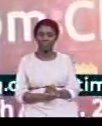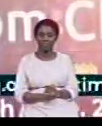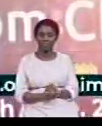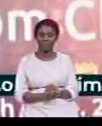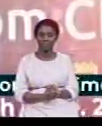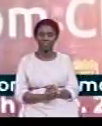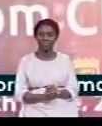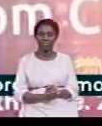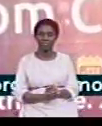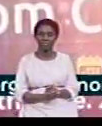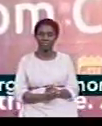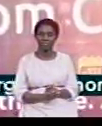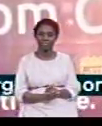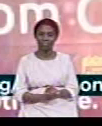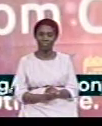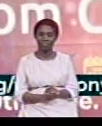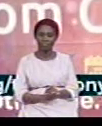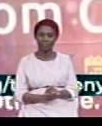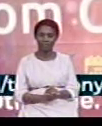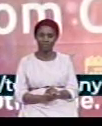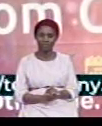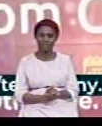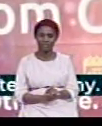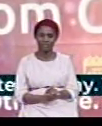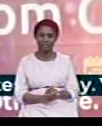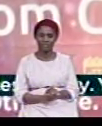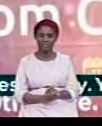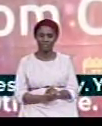popularly known as Old Soldier.